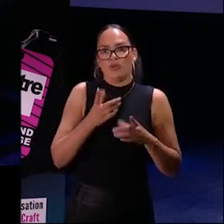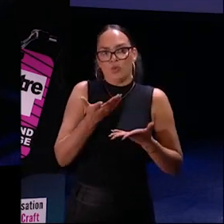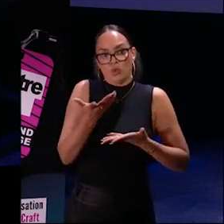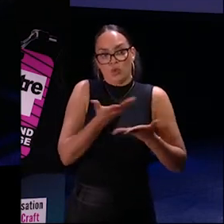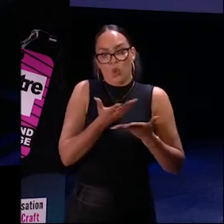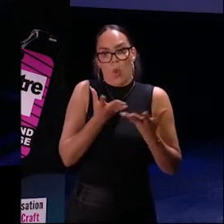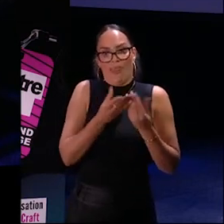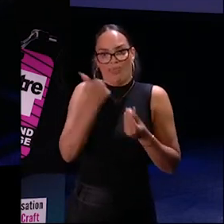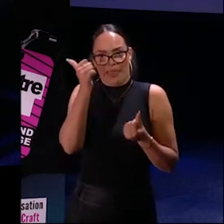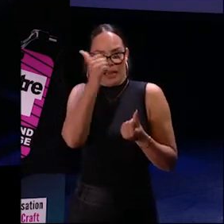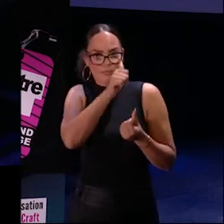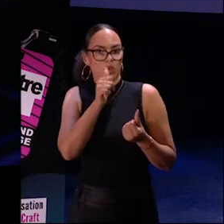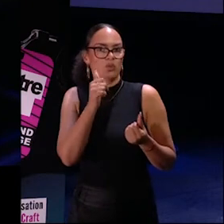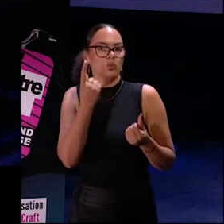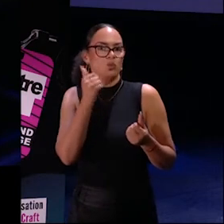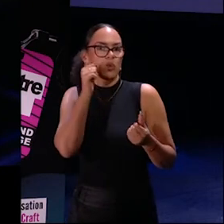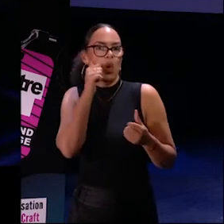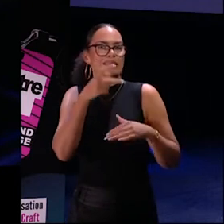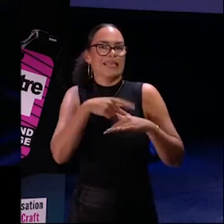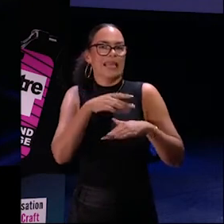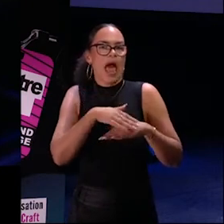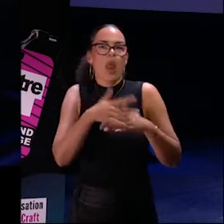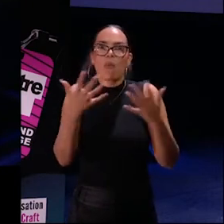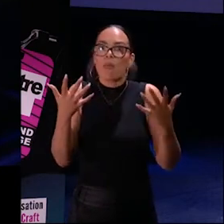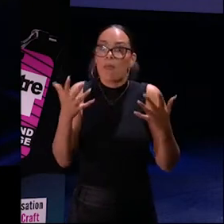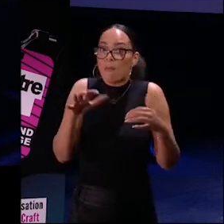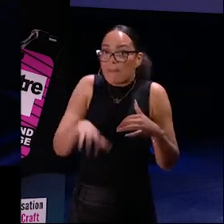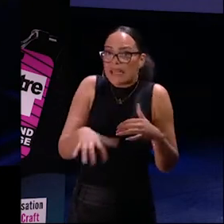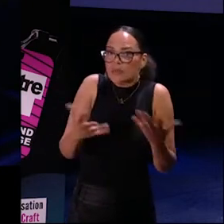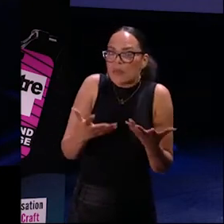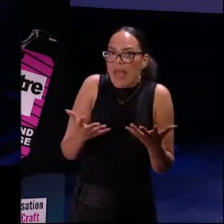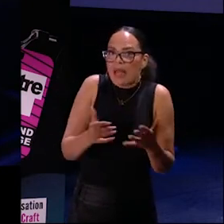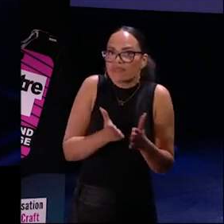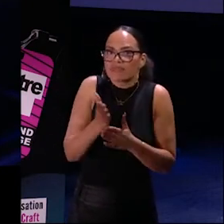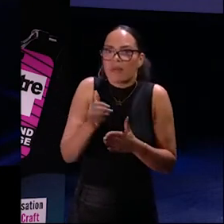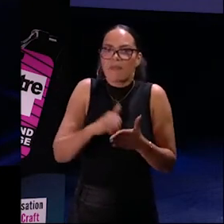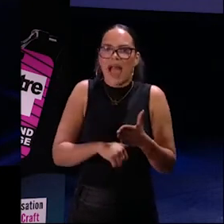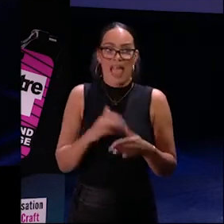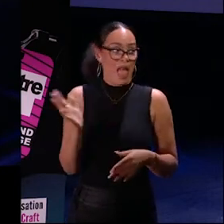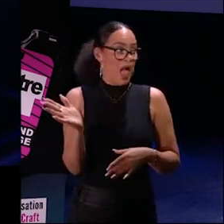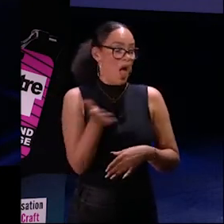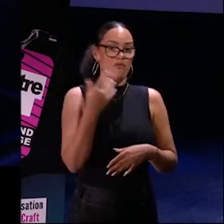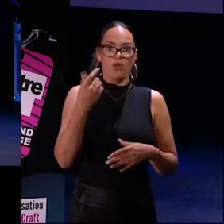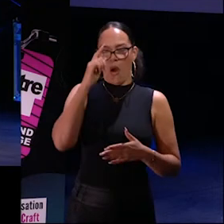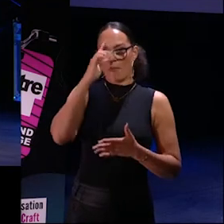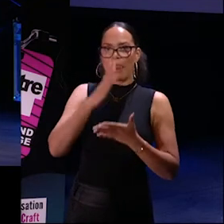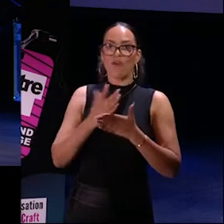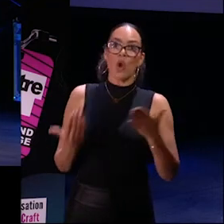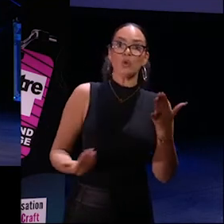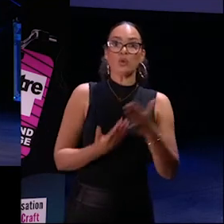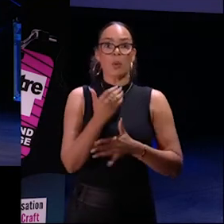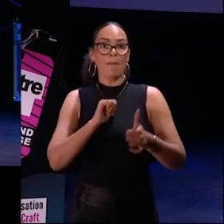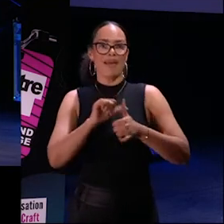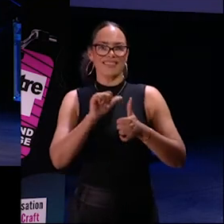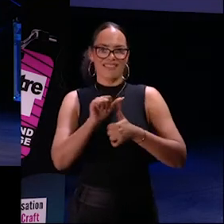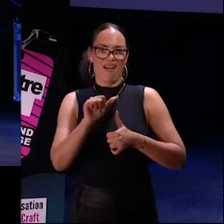it is that to get secondhand stuff where it's sensible. Because a lot of people think, oh, everything new is always better, because that's sort of how we live in the